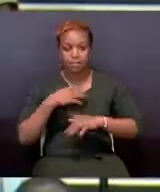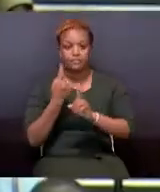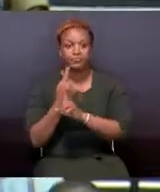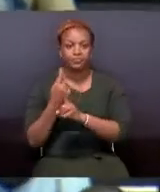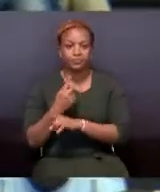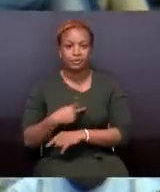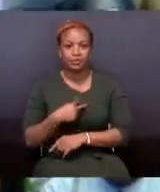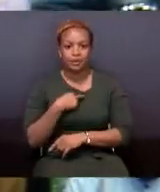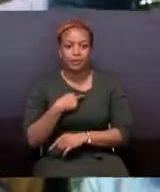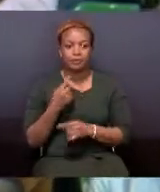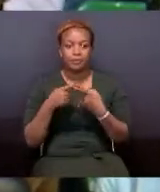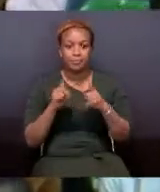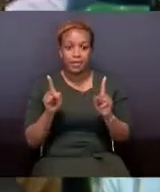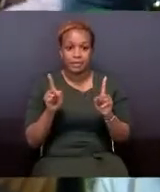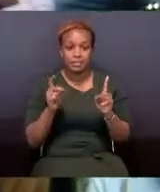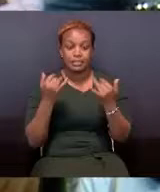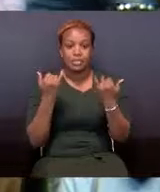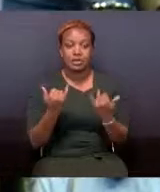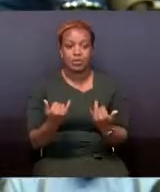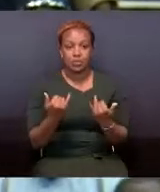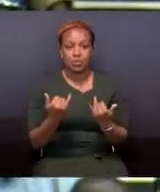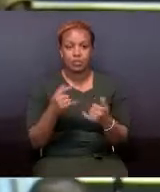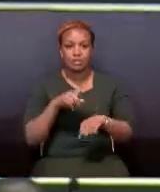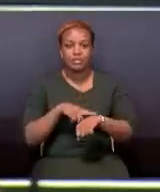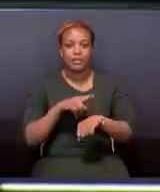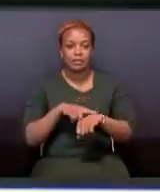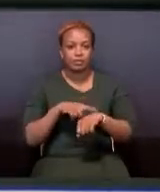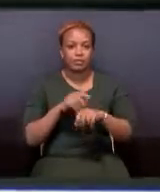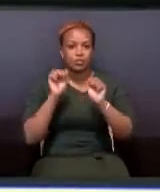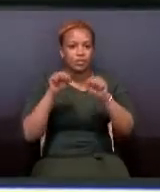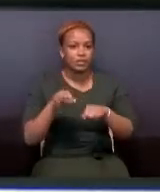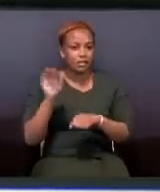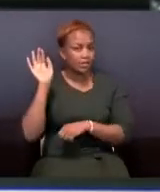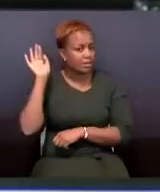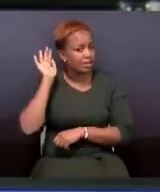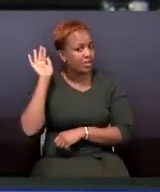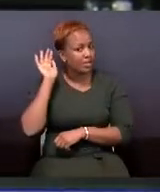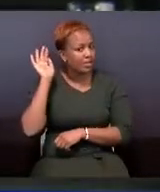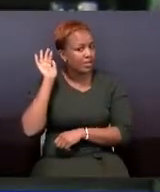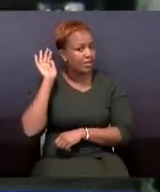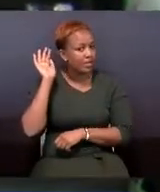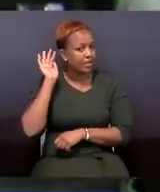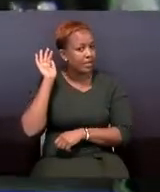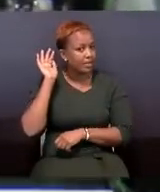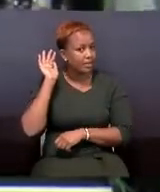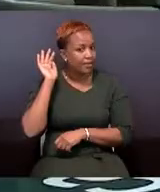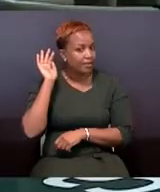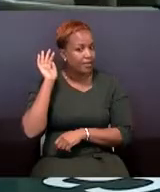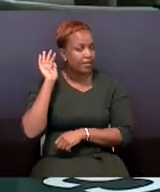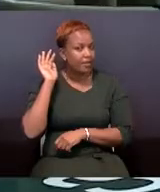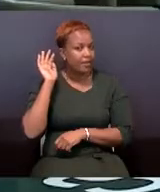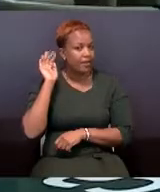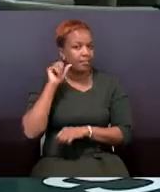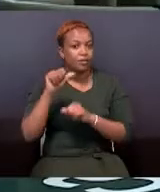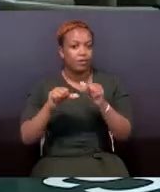think it's time that we open the floor so we can hear from who I think are the honored guests, which are the